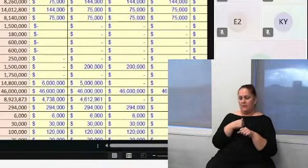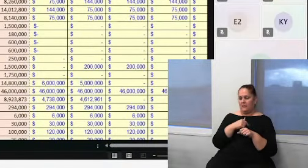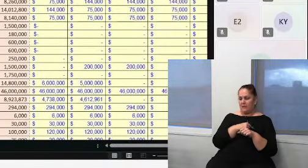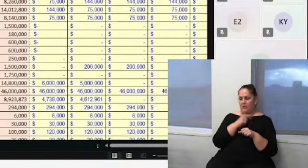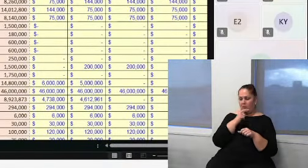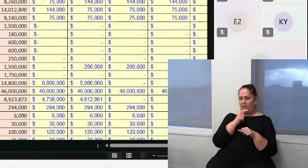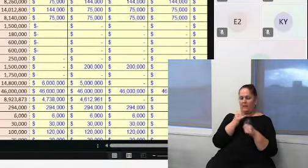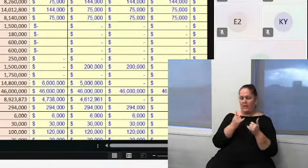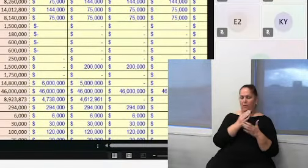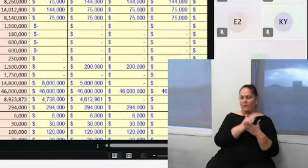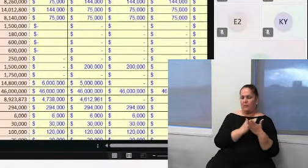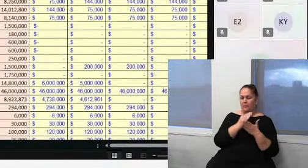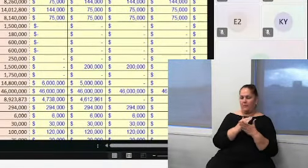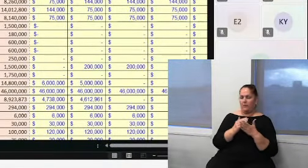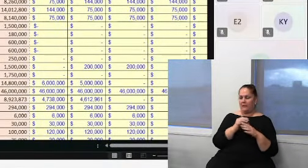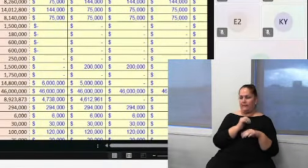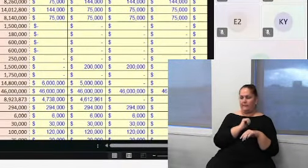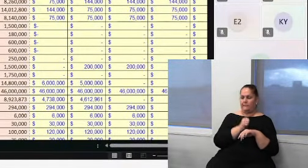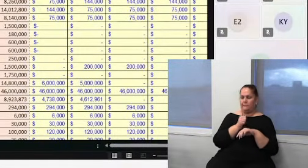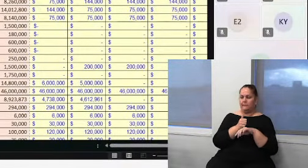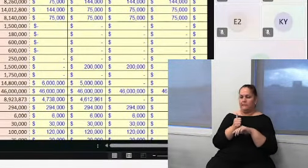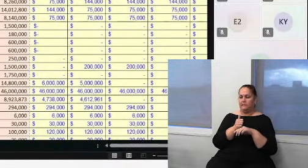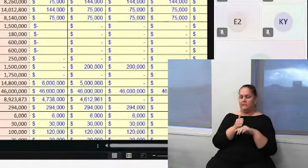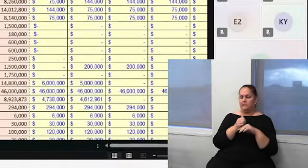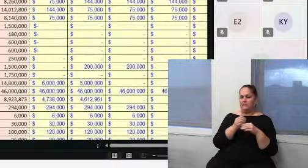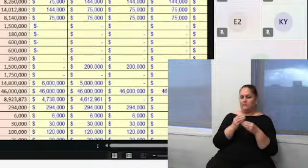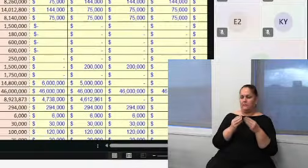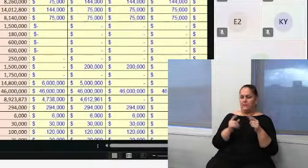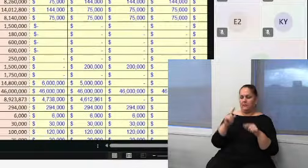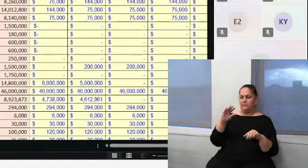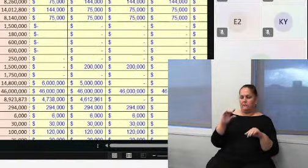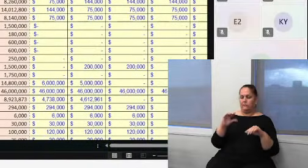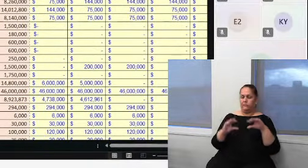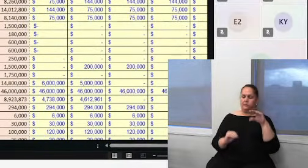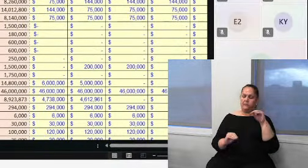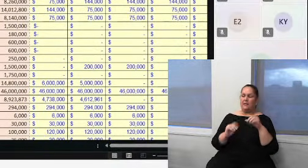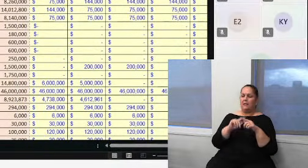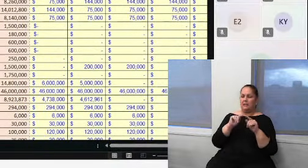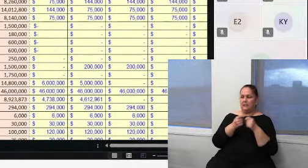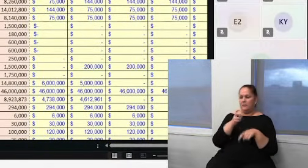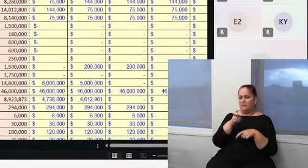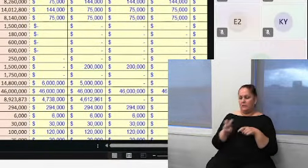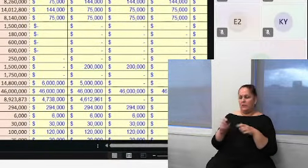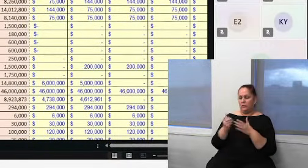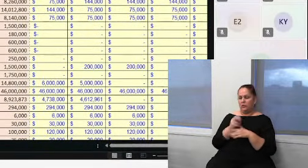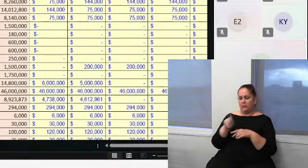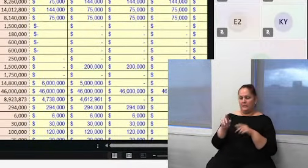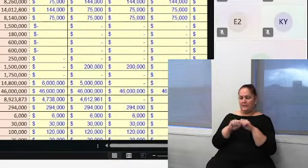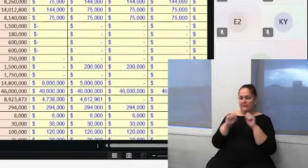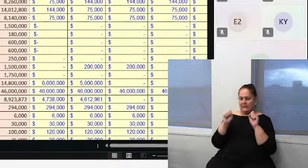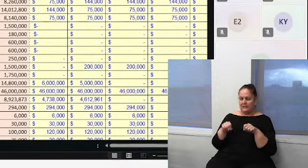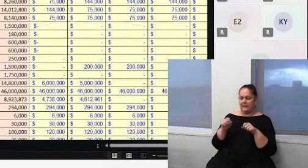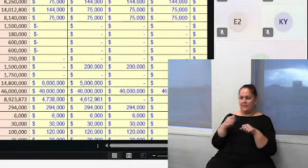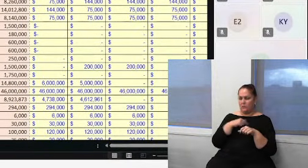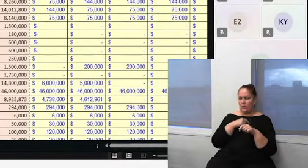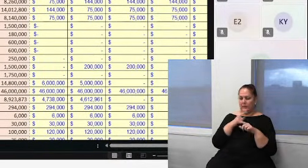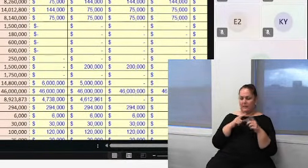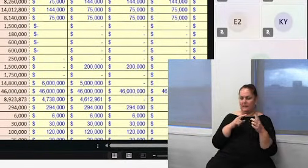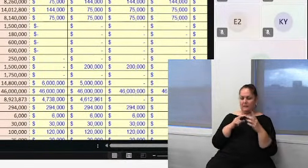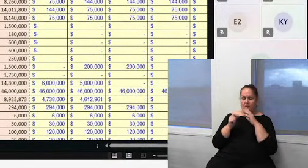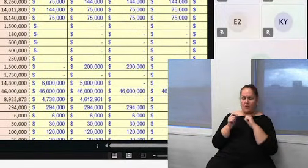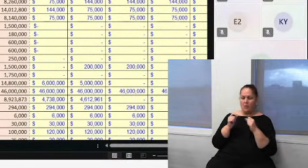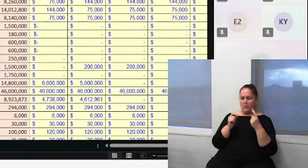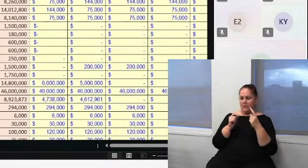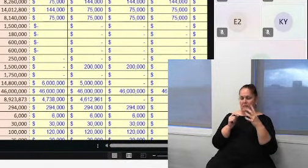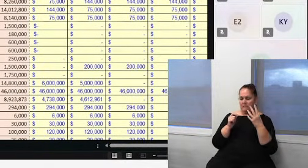full, that we are doing it in phases. That's where sunsetting. The EMS is being installed now. The team will transition to utilize that system so we